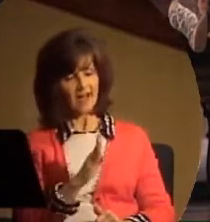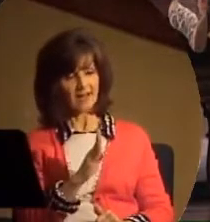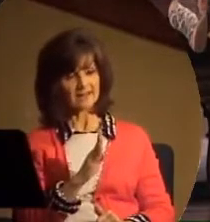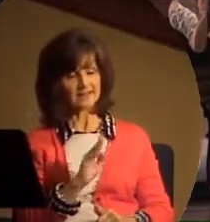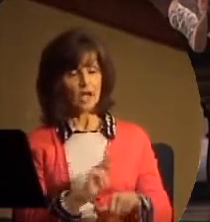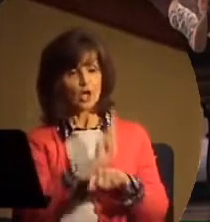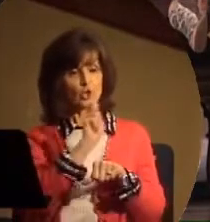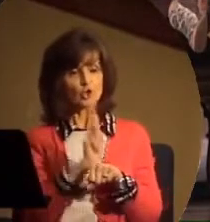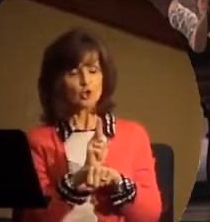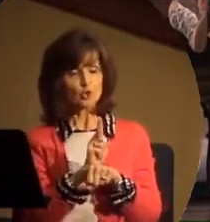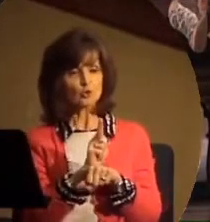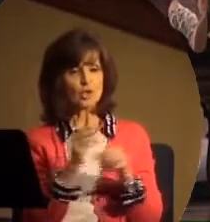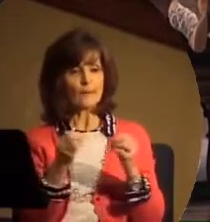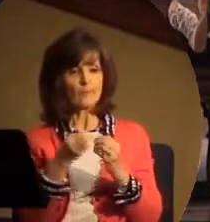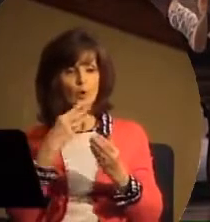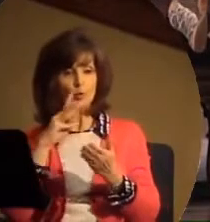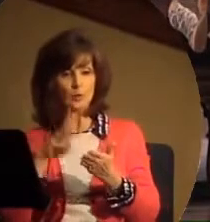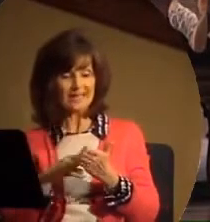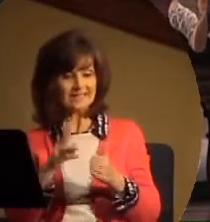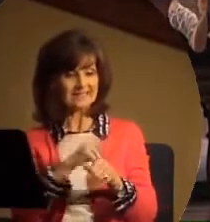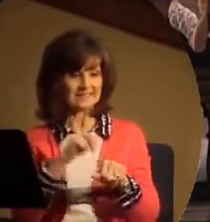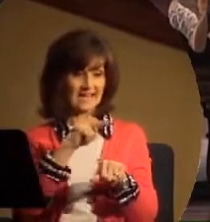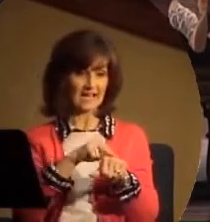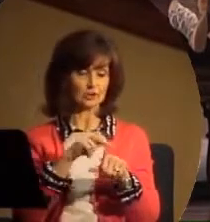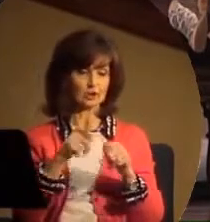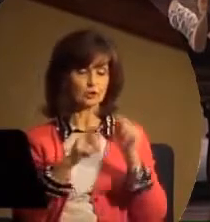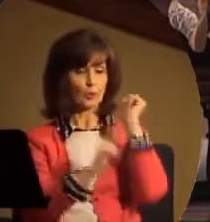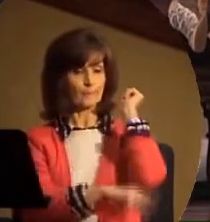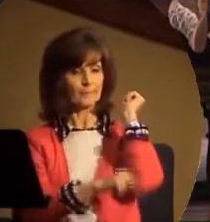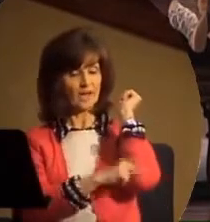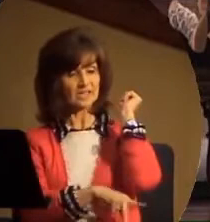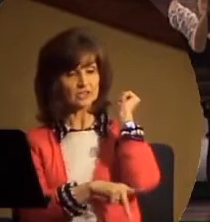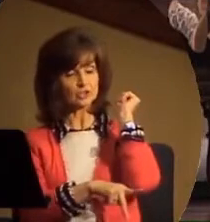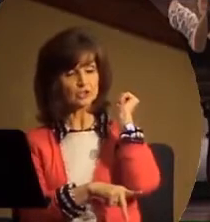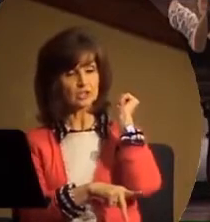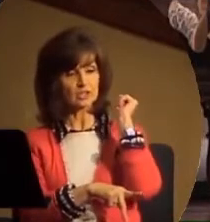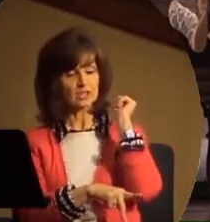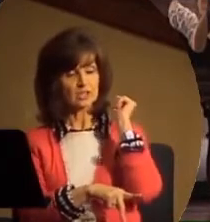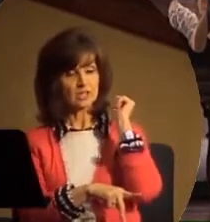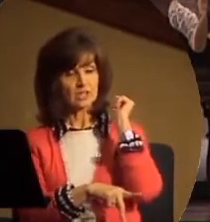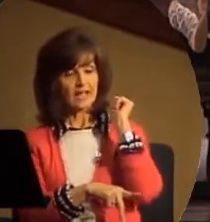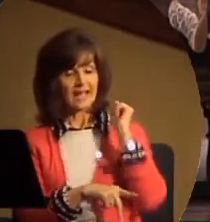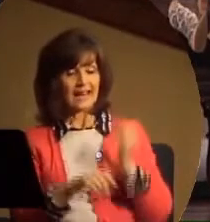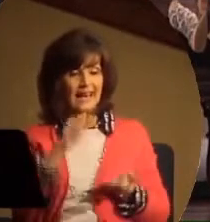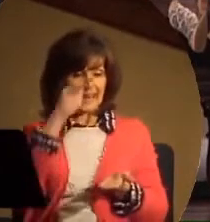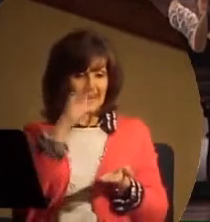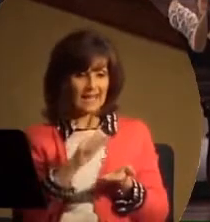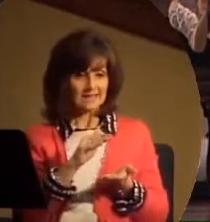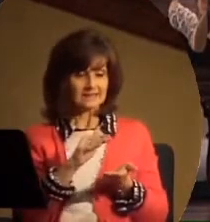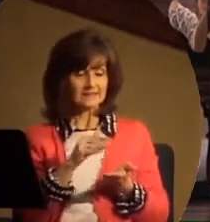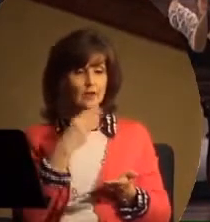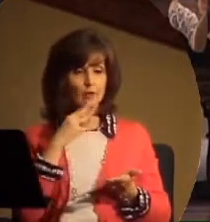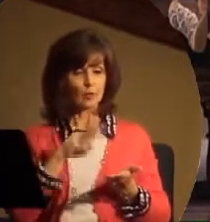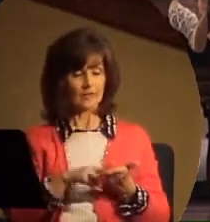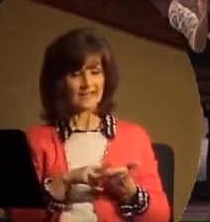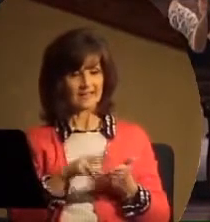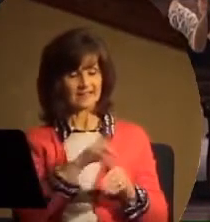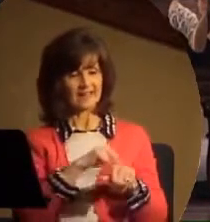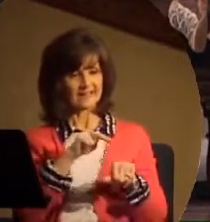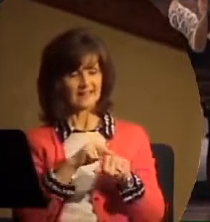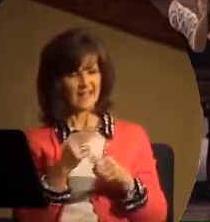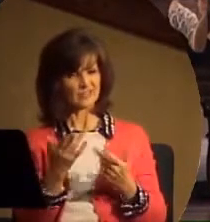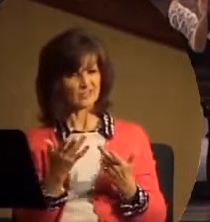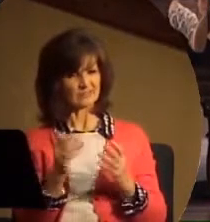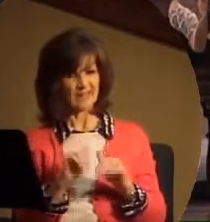How can God use a more wicked nation to punish a less wicked nation? How can that be